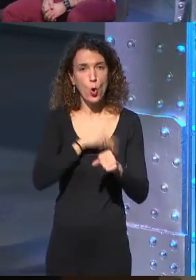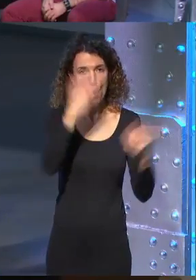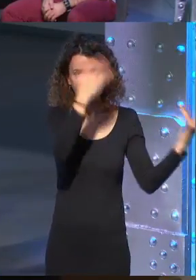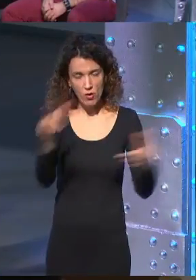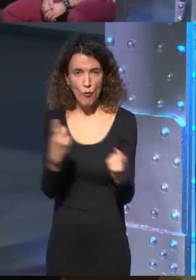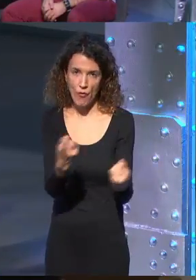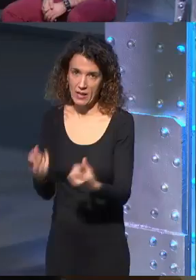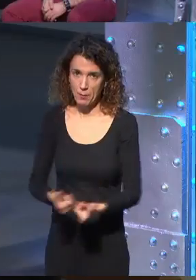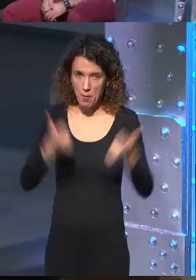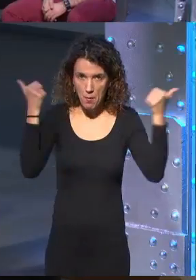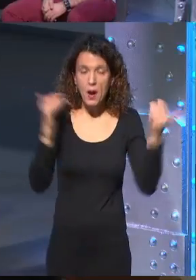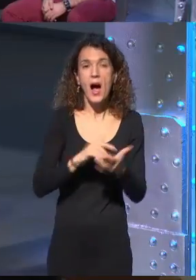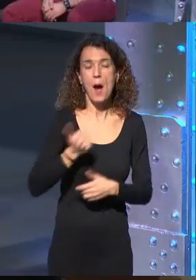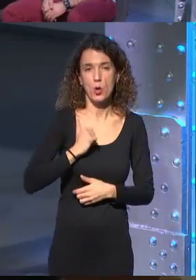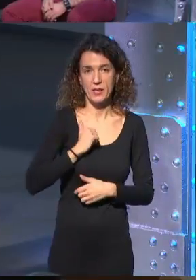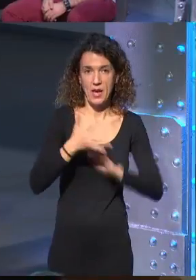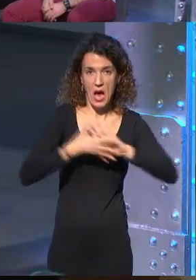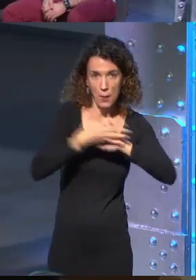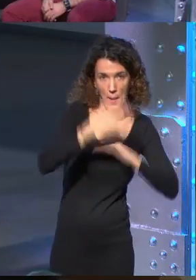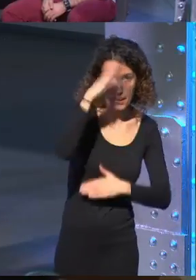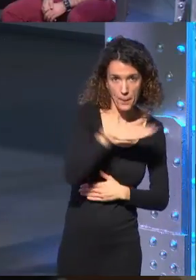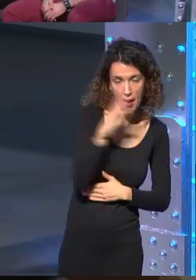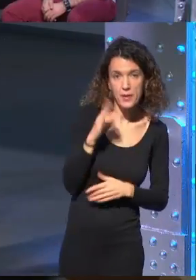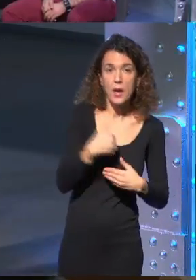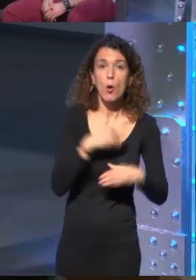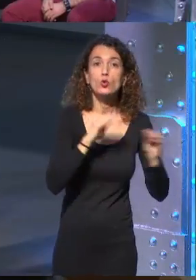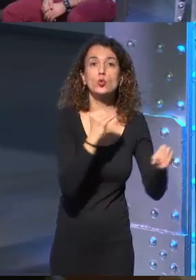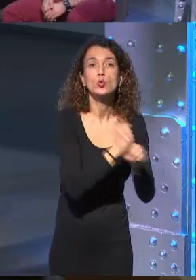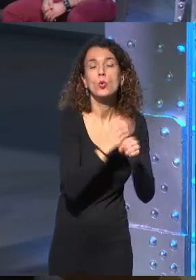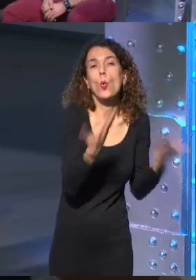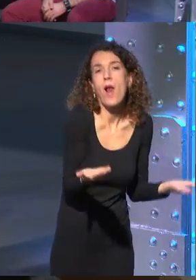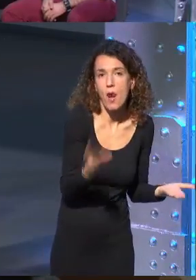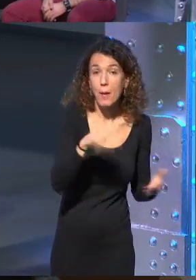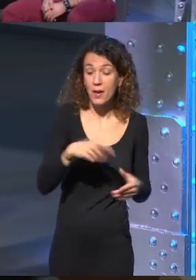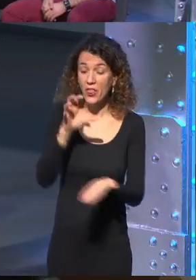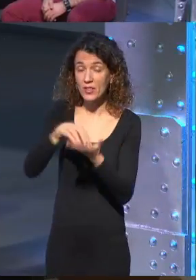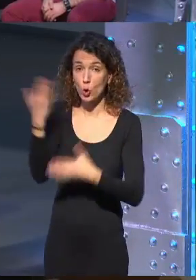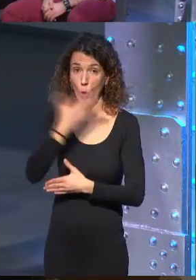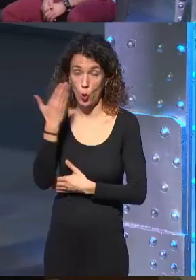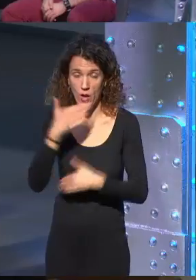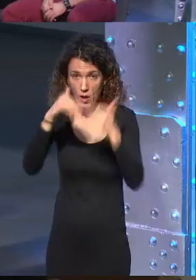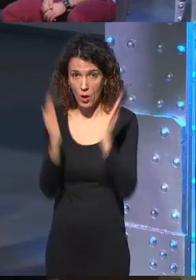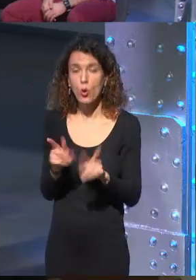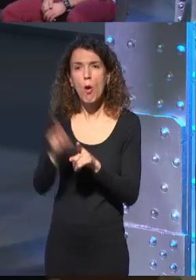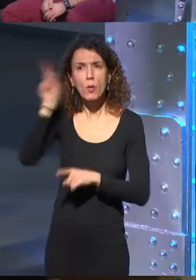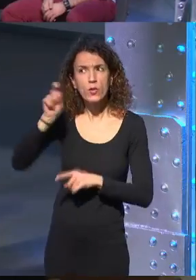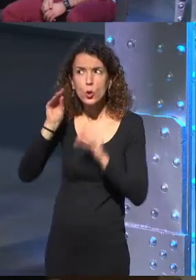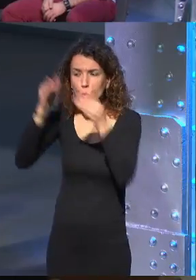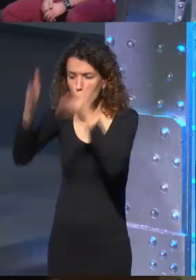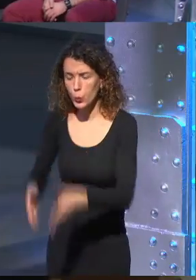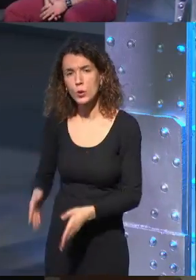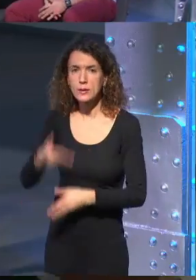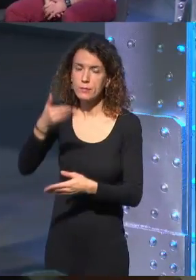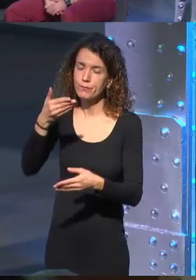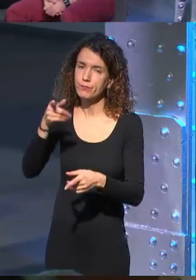friendship, etc. There's a big work to be done here. And I would like to take the opportunity to